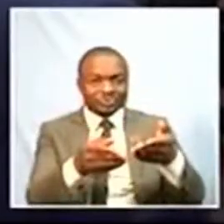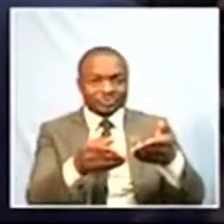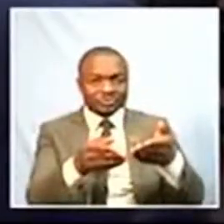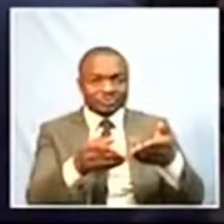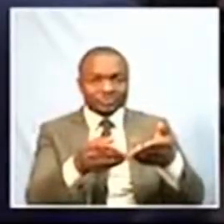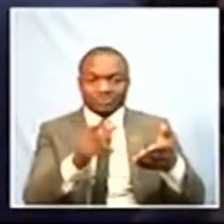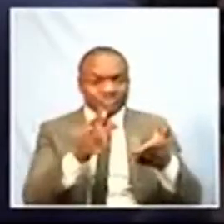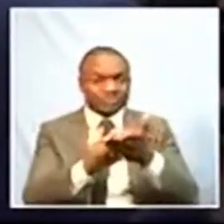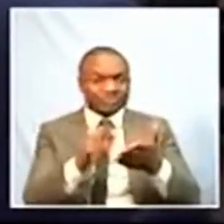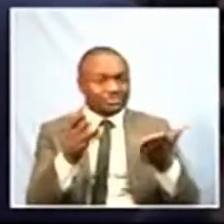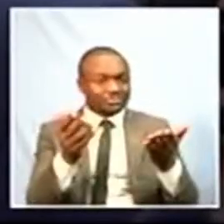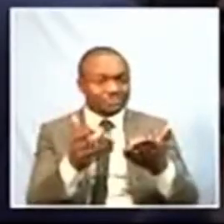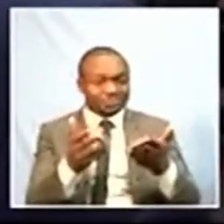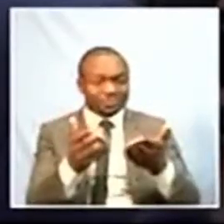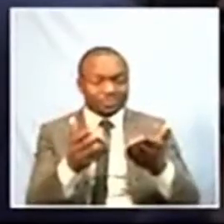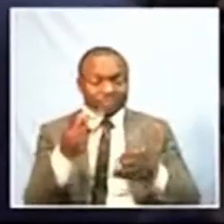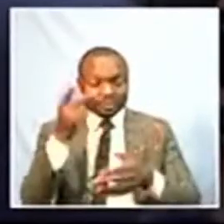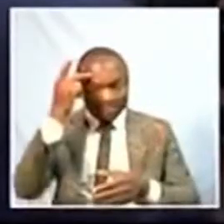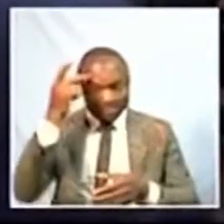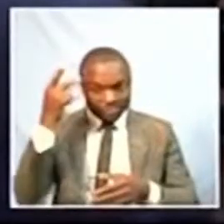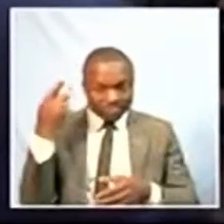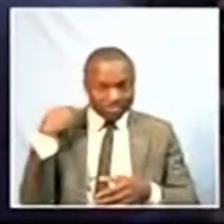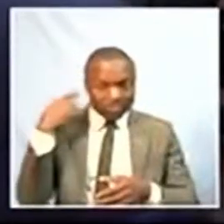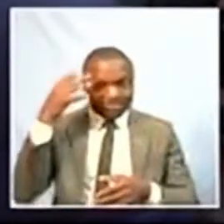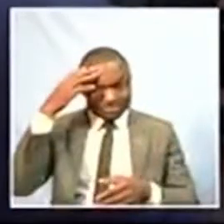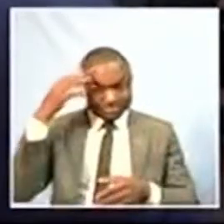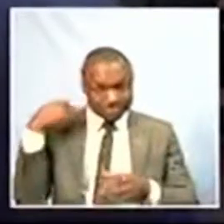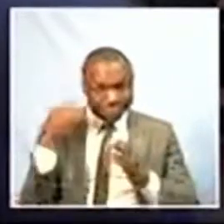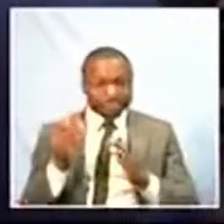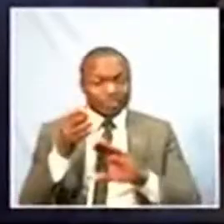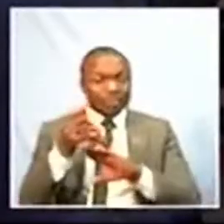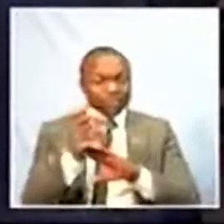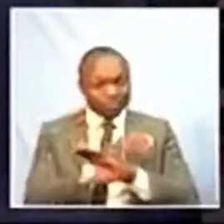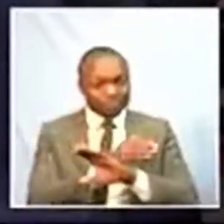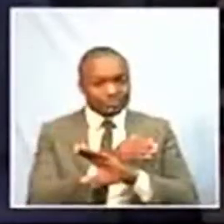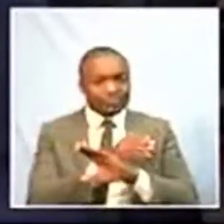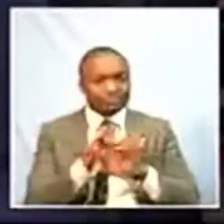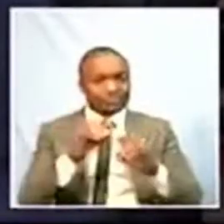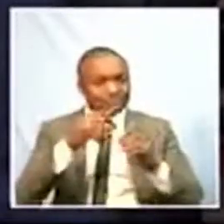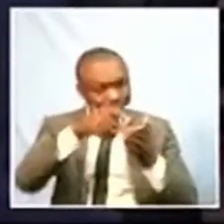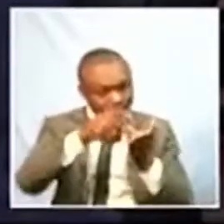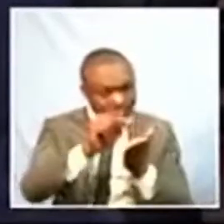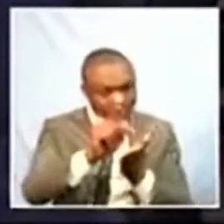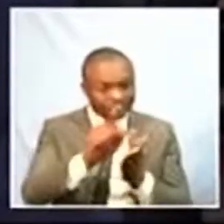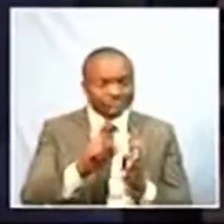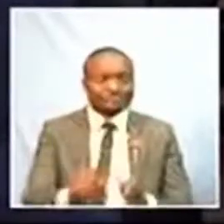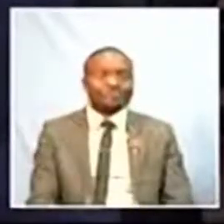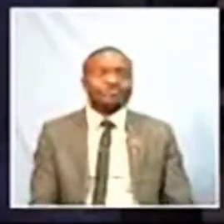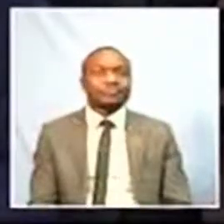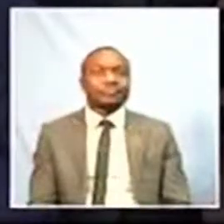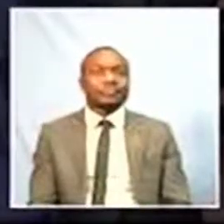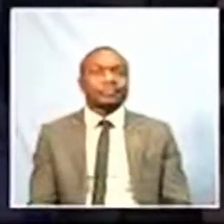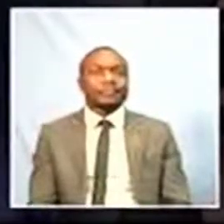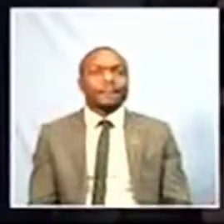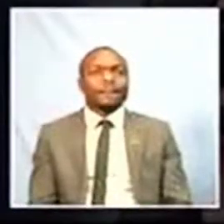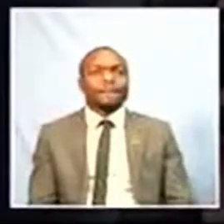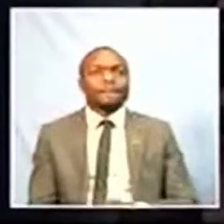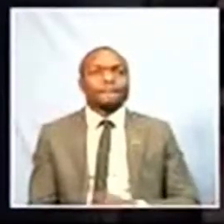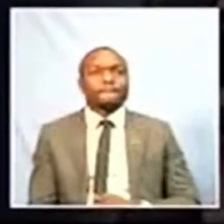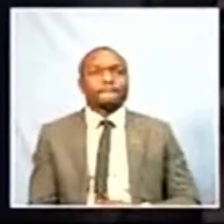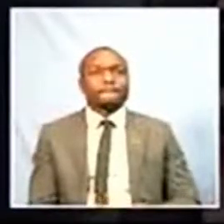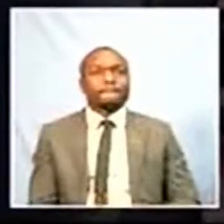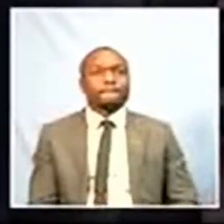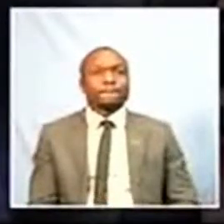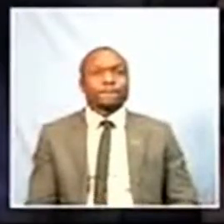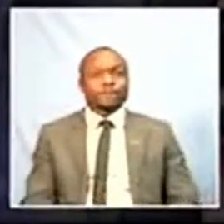not approved by the principal officer before making that payment. And the Chair,